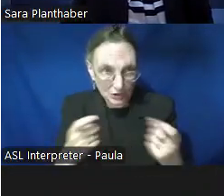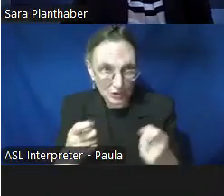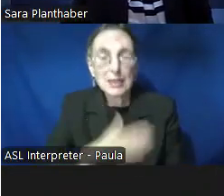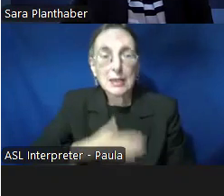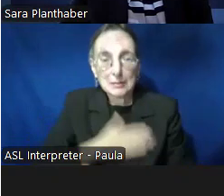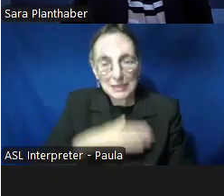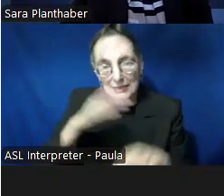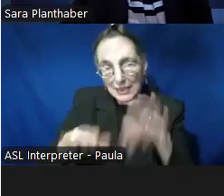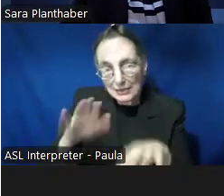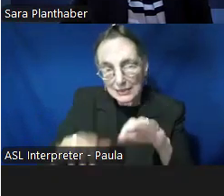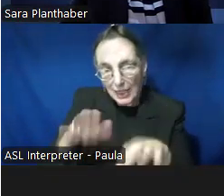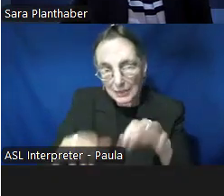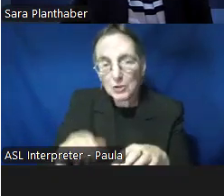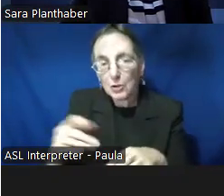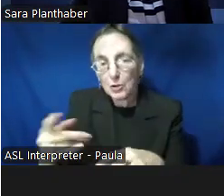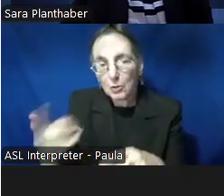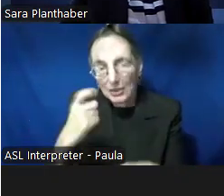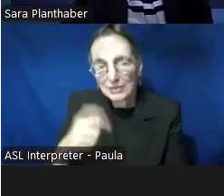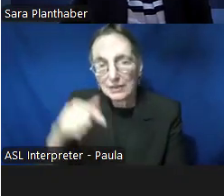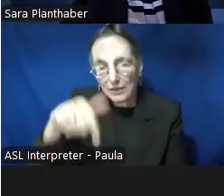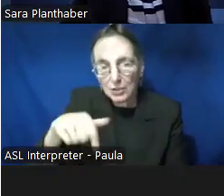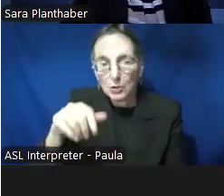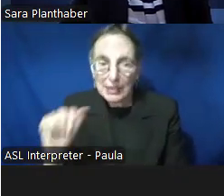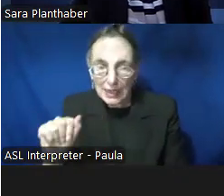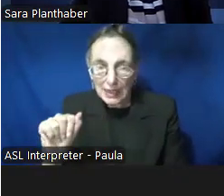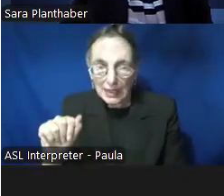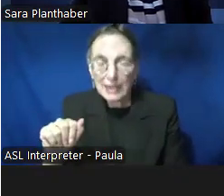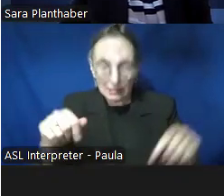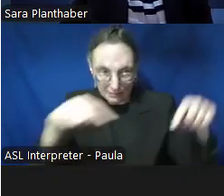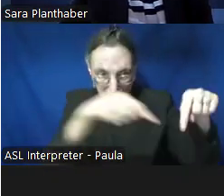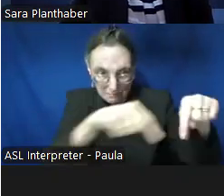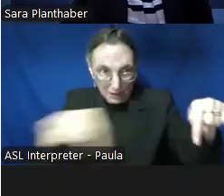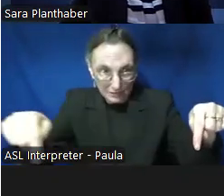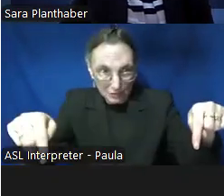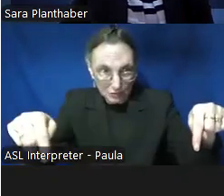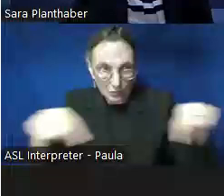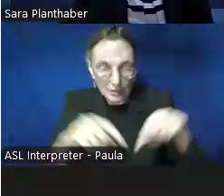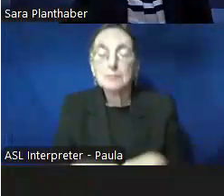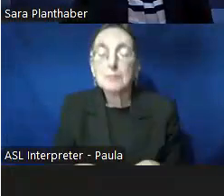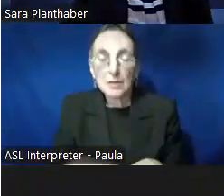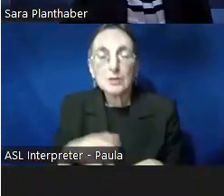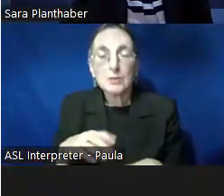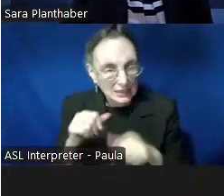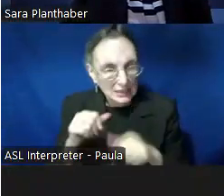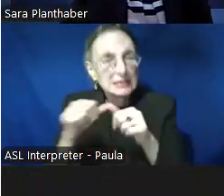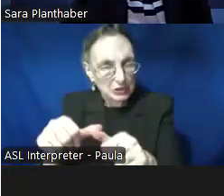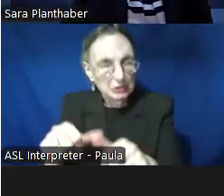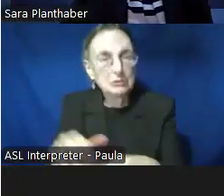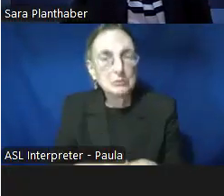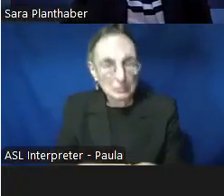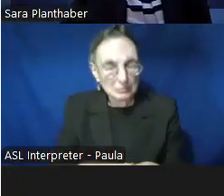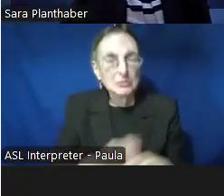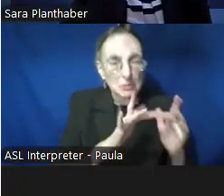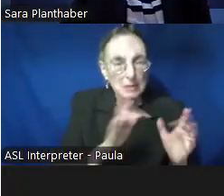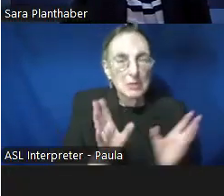the Q&A at the bottom of your screen as we continue throughout the webinar. Staff will be collecting those questions, and we